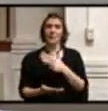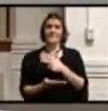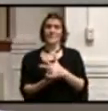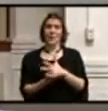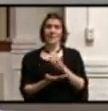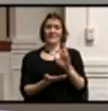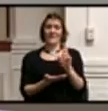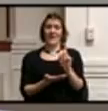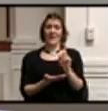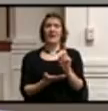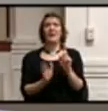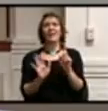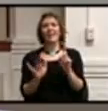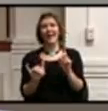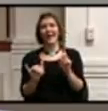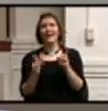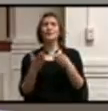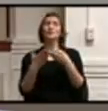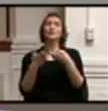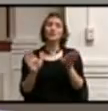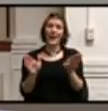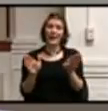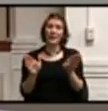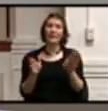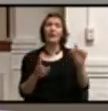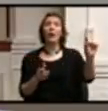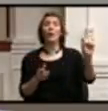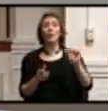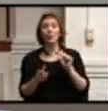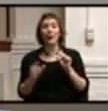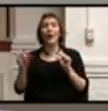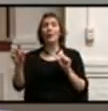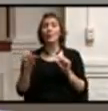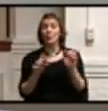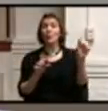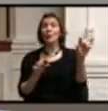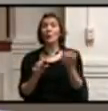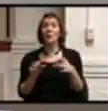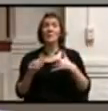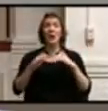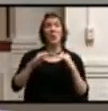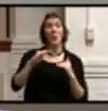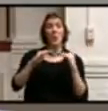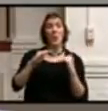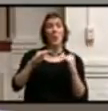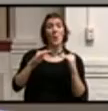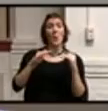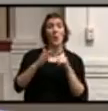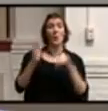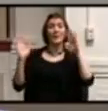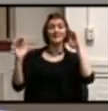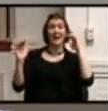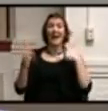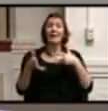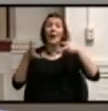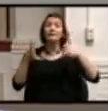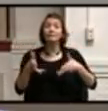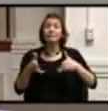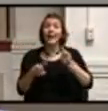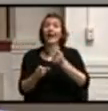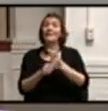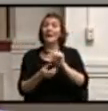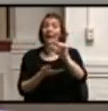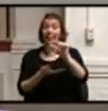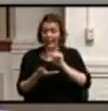fund generally comes in a little bit under budget, you know, produces a small surplus every year, which is a good thing.